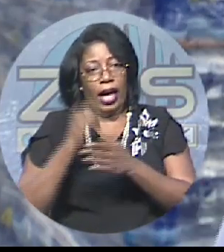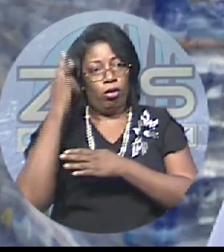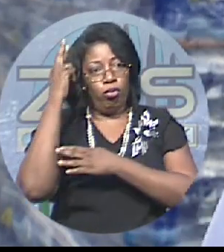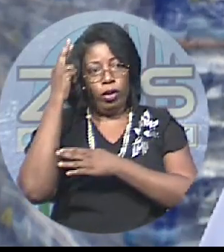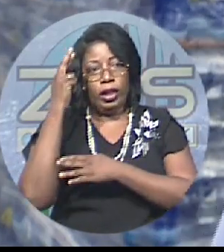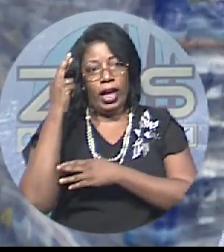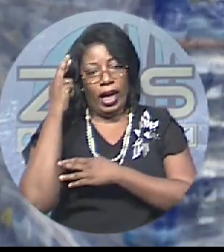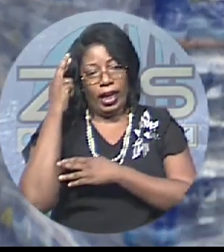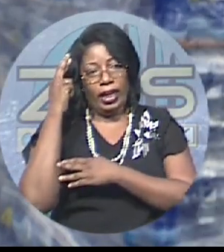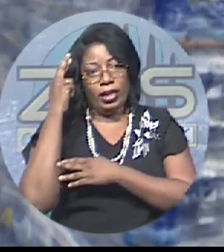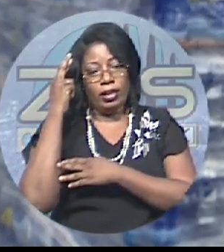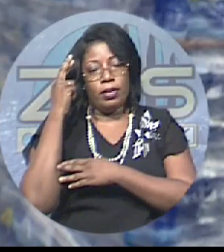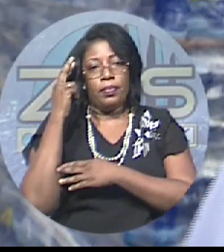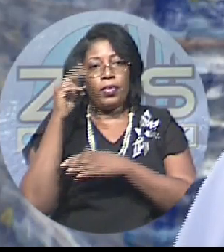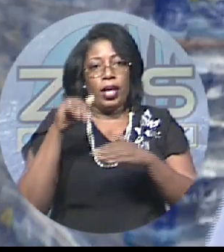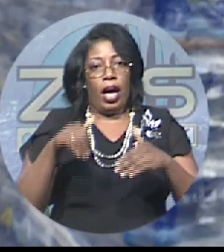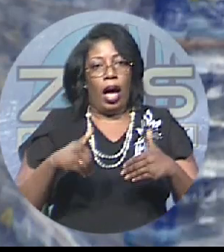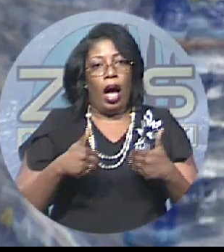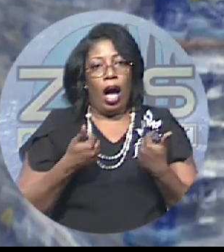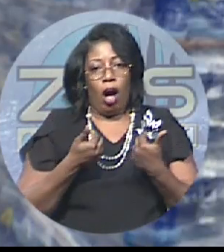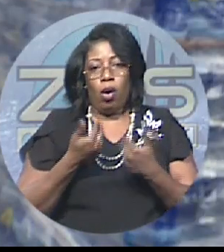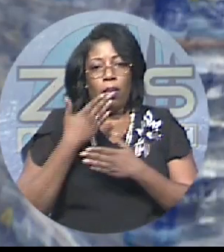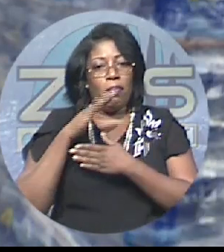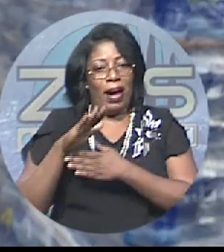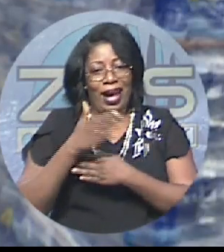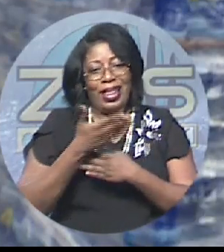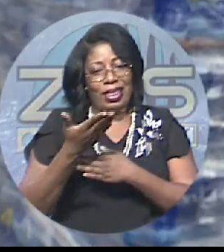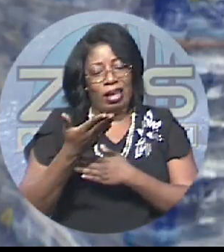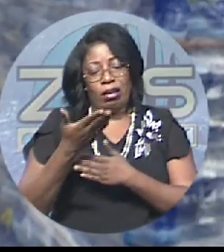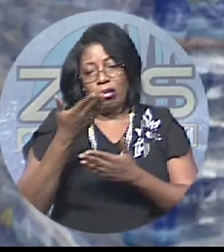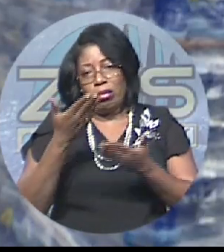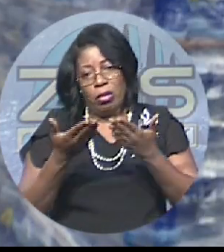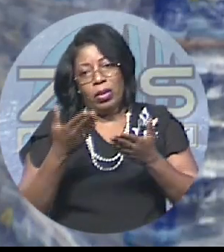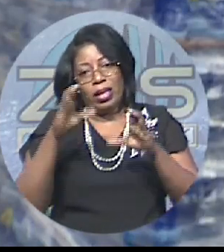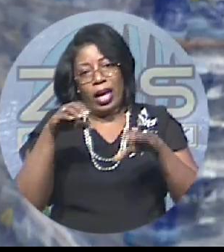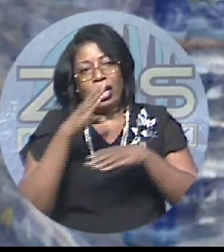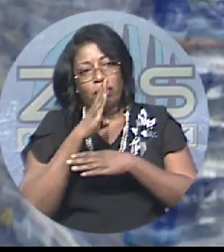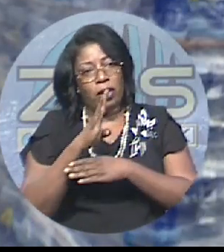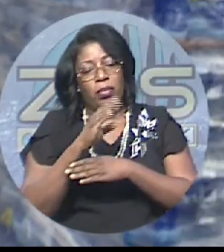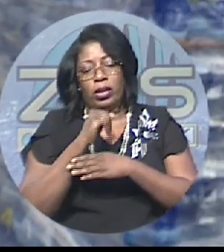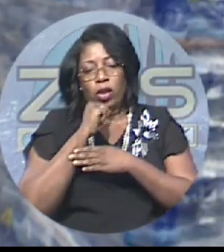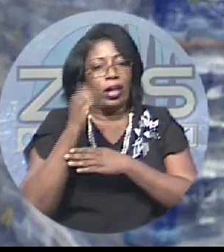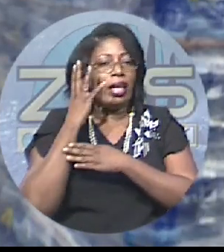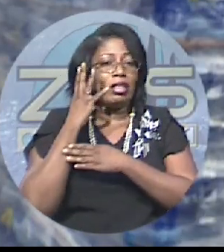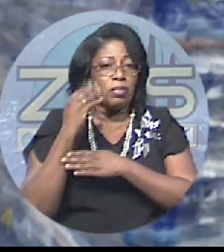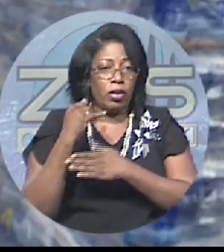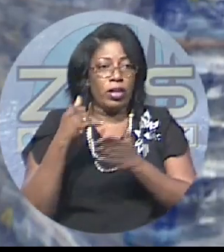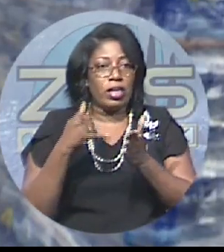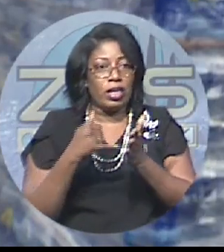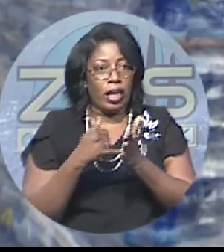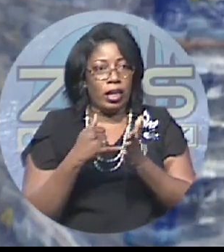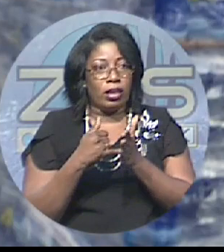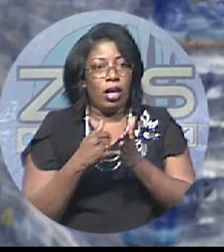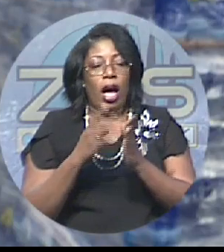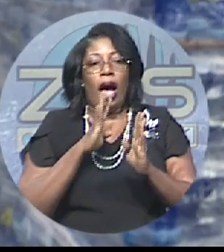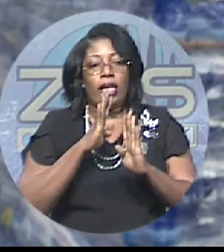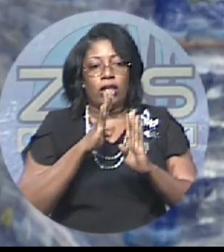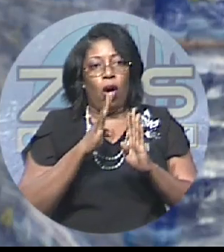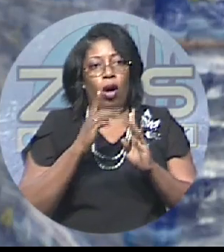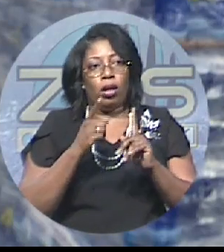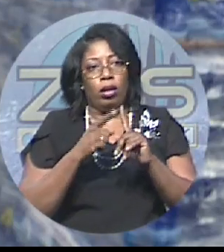realized how bad things could be, but I never thought I would experience it. I spoke about